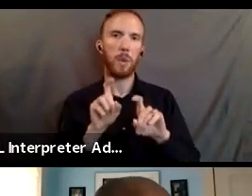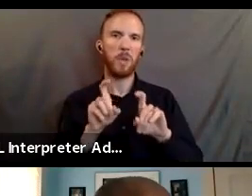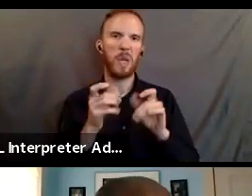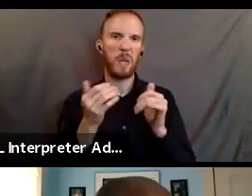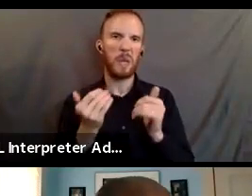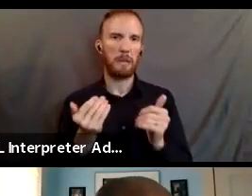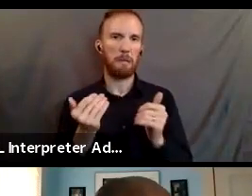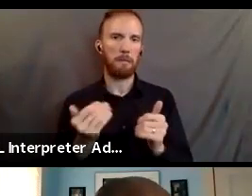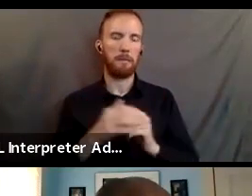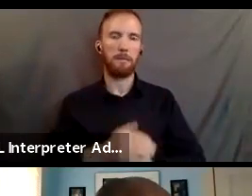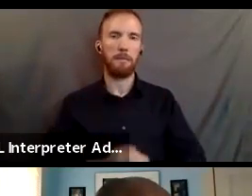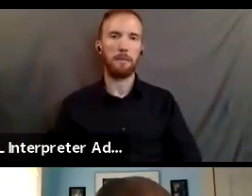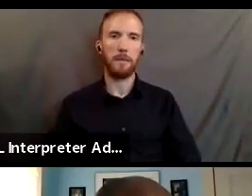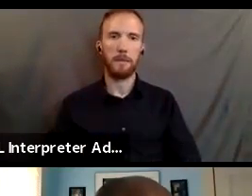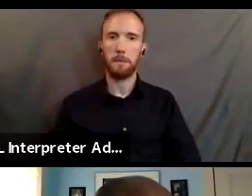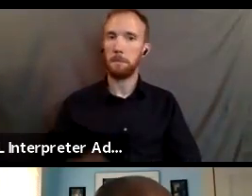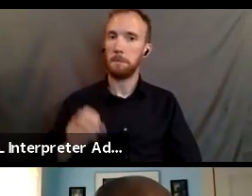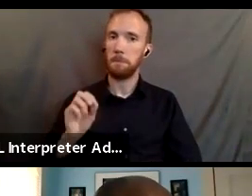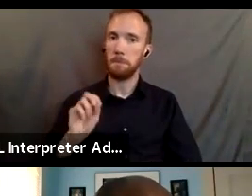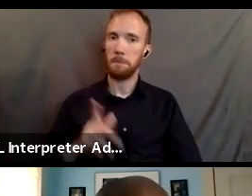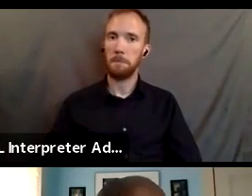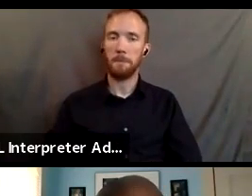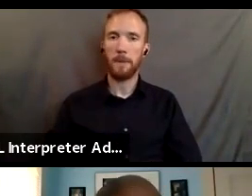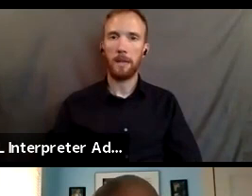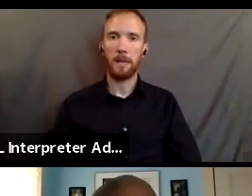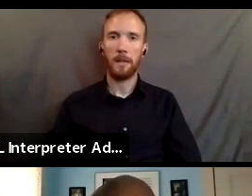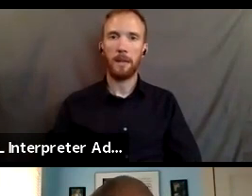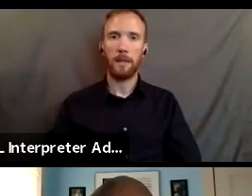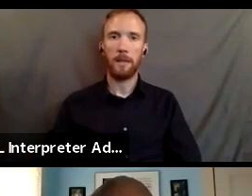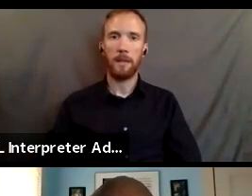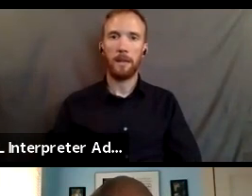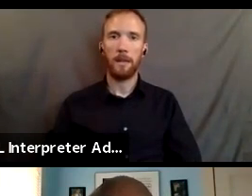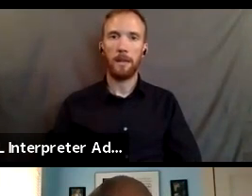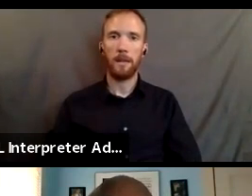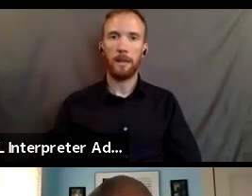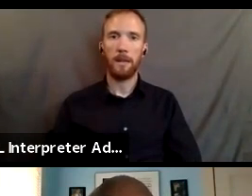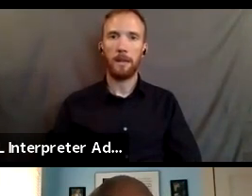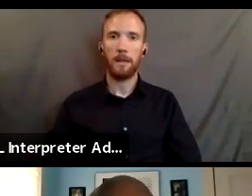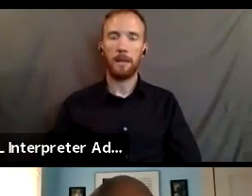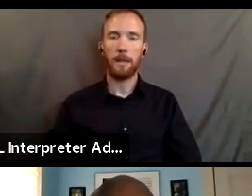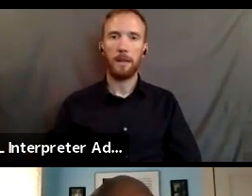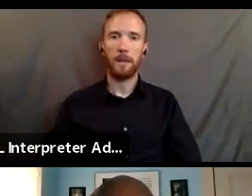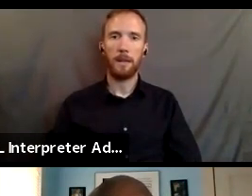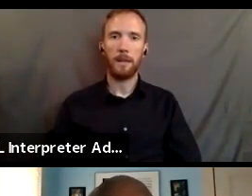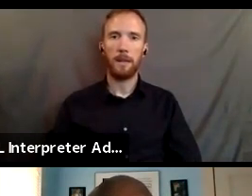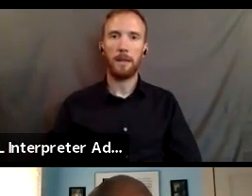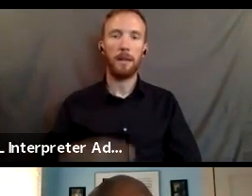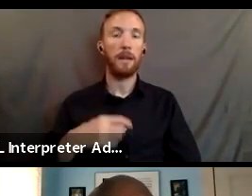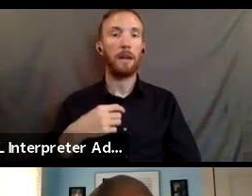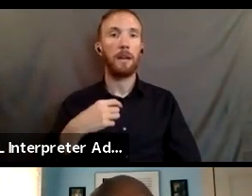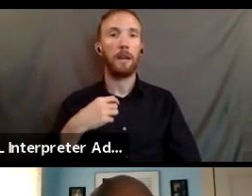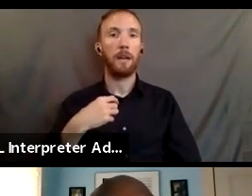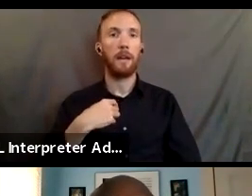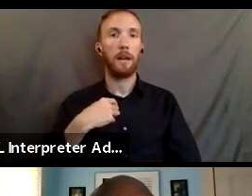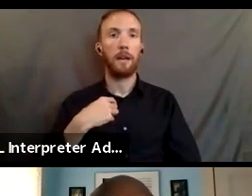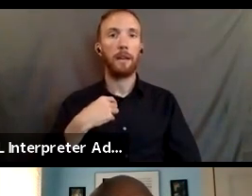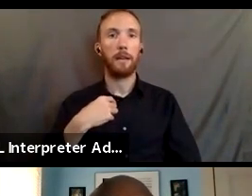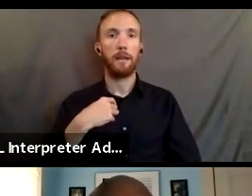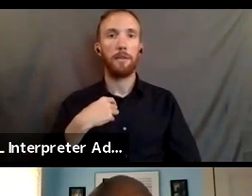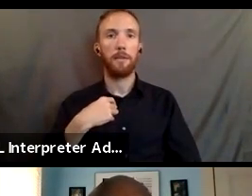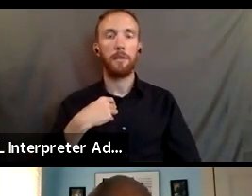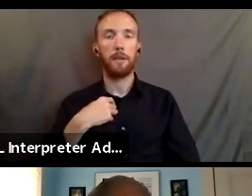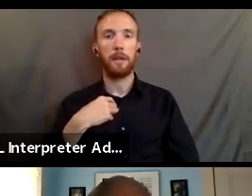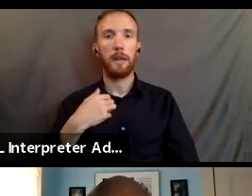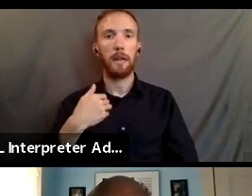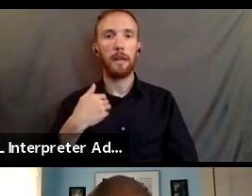um okay i i've i i have